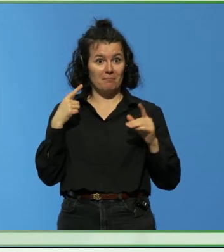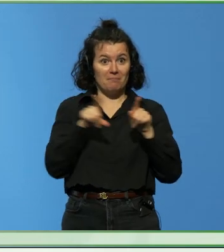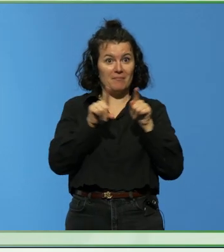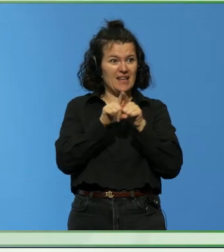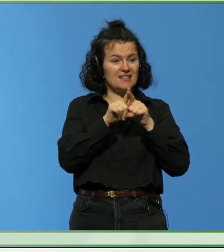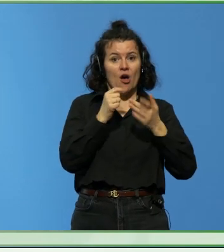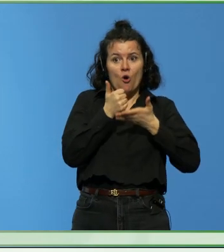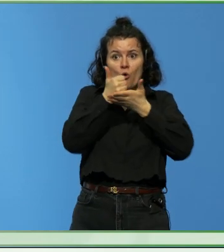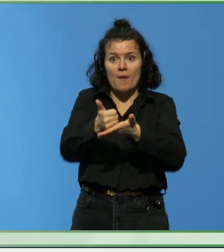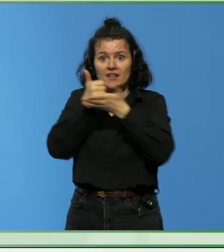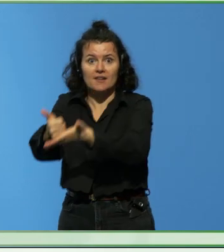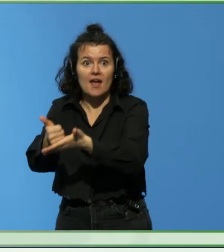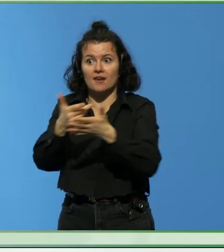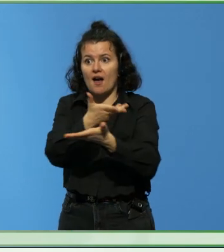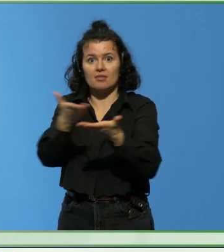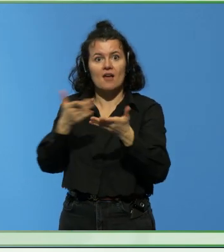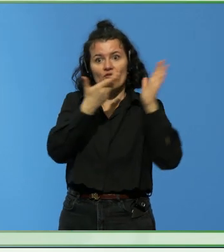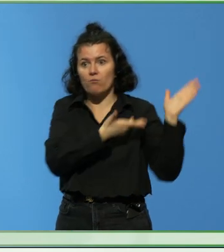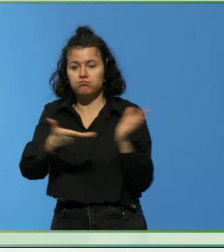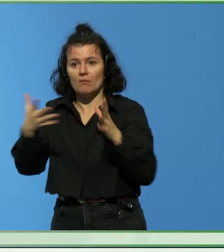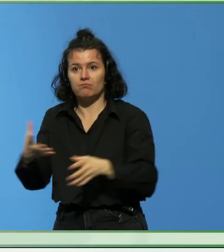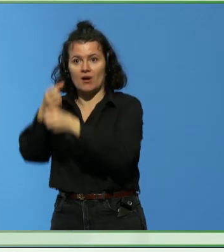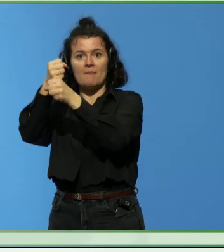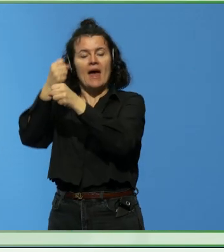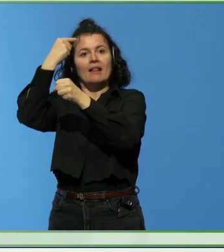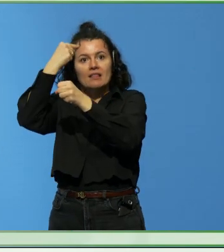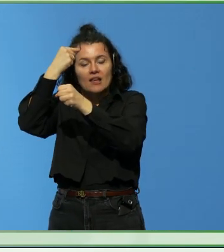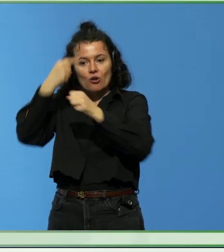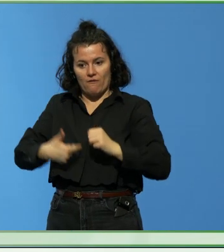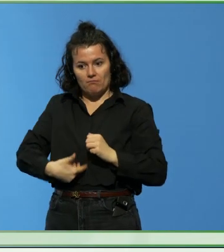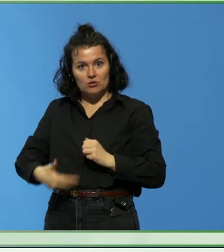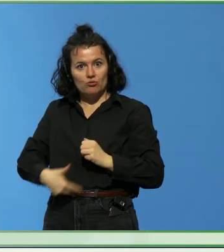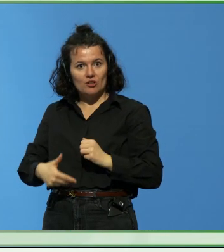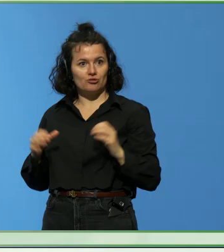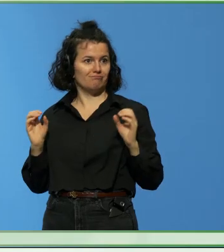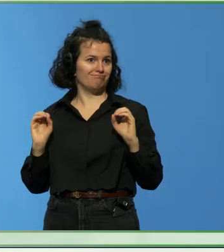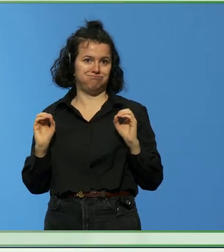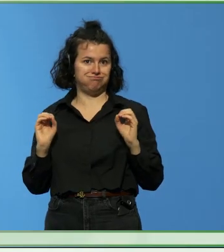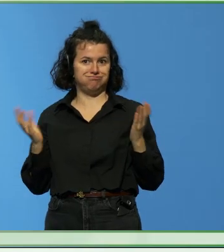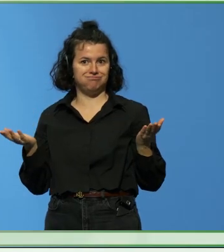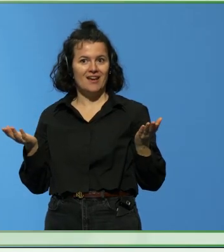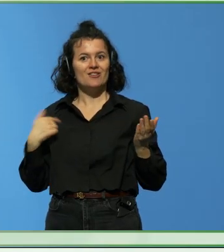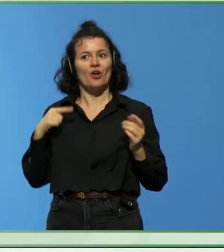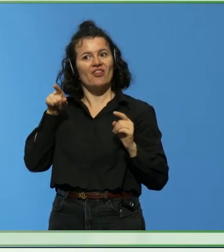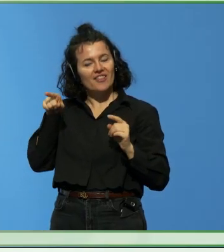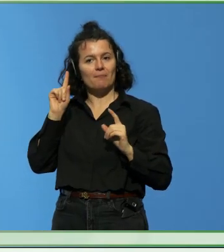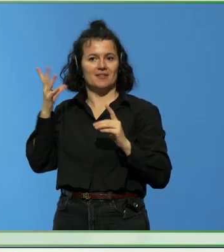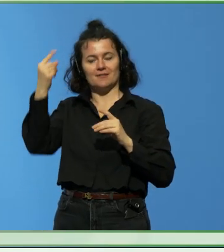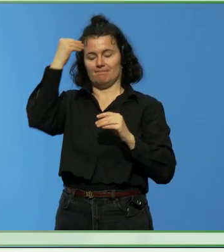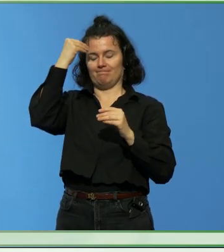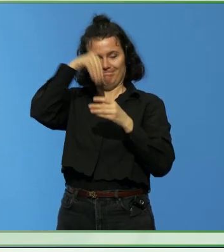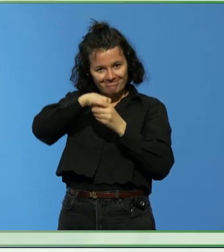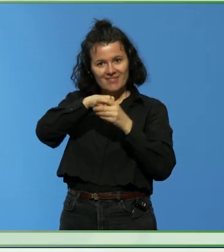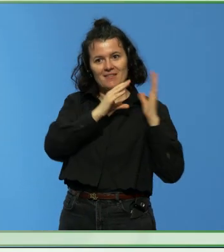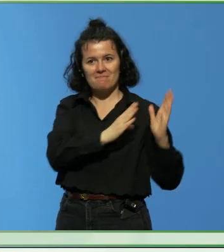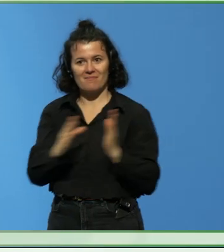often excluded or rarely considered in these responses. So our study was conducted in